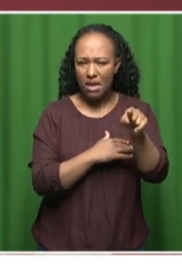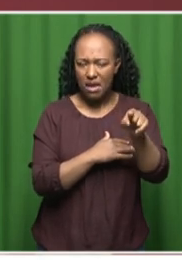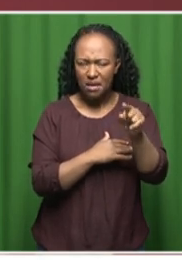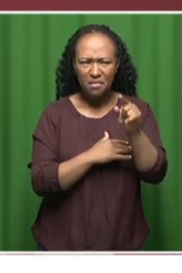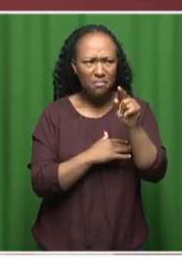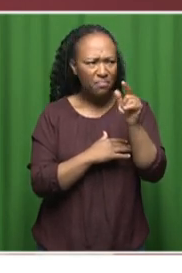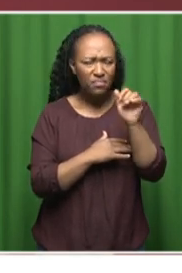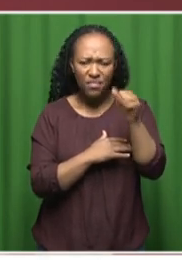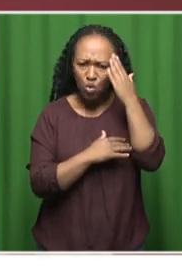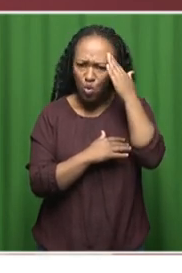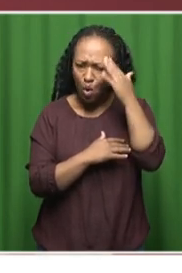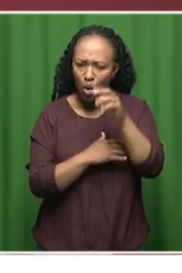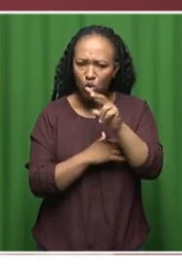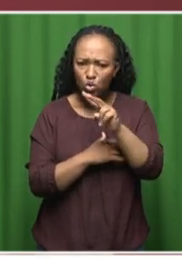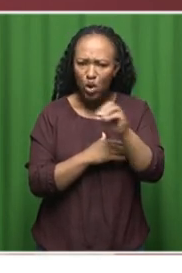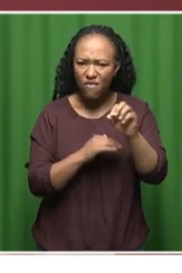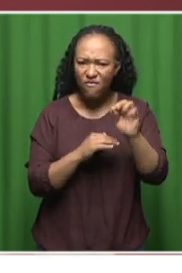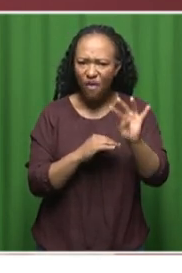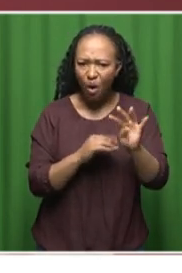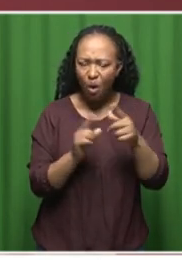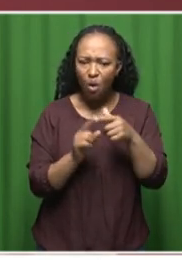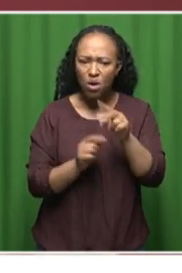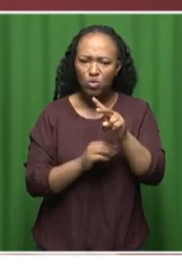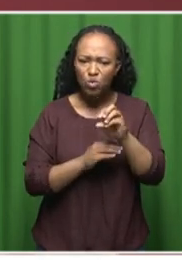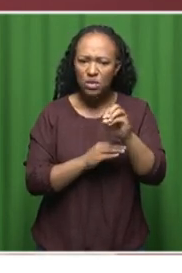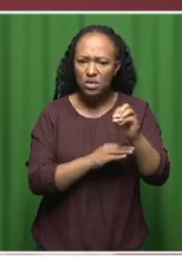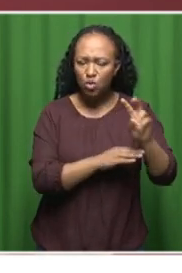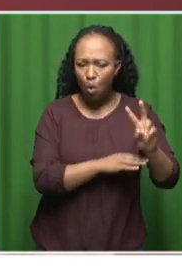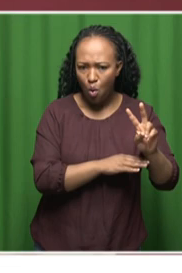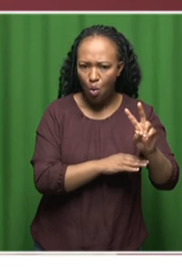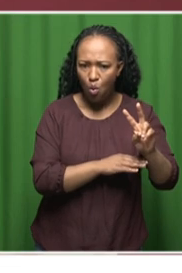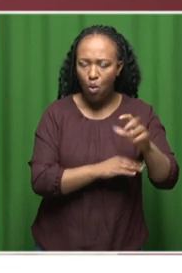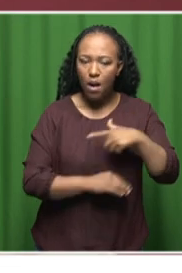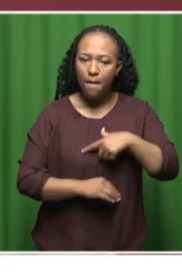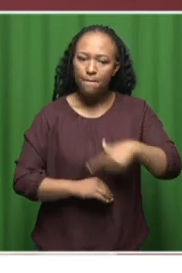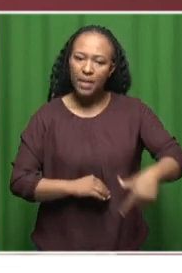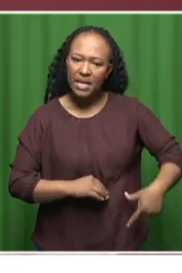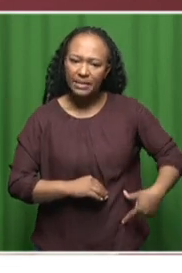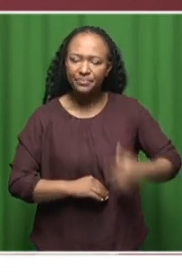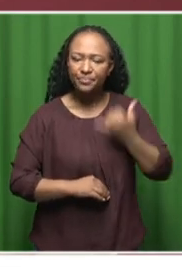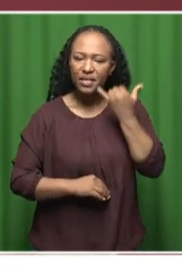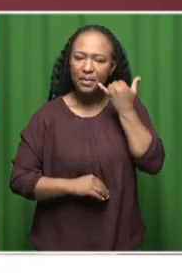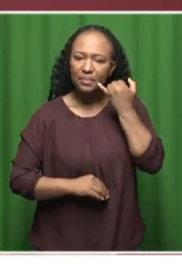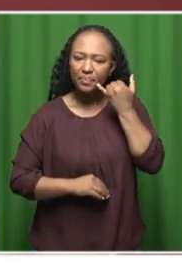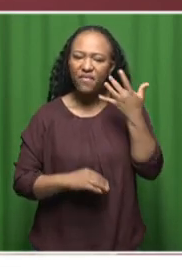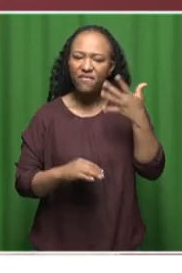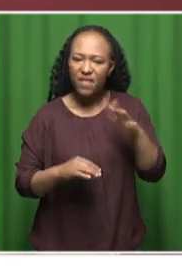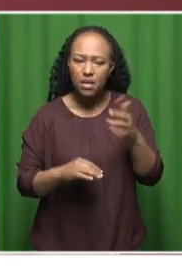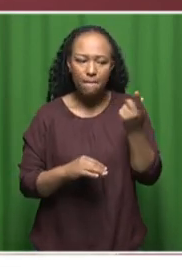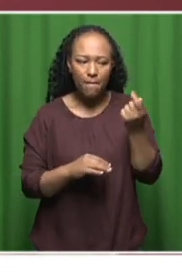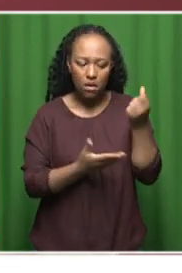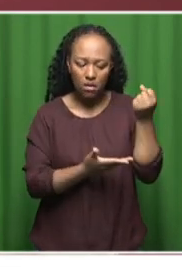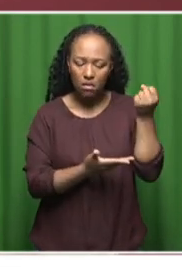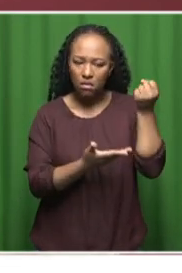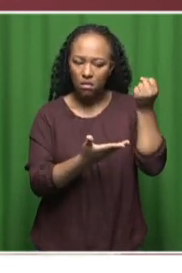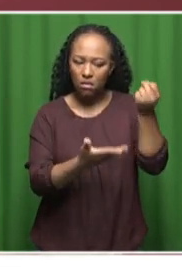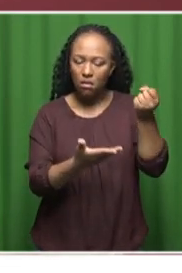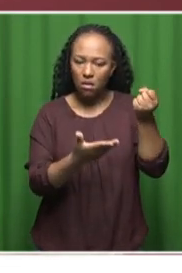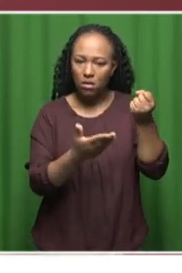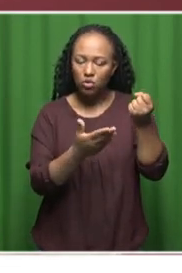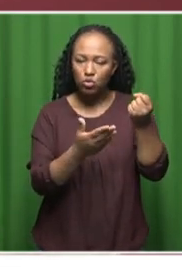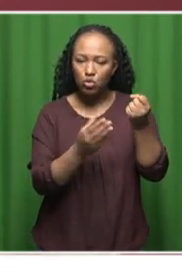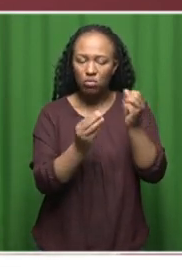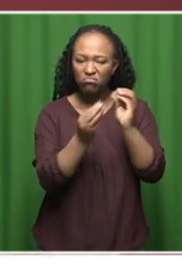2004, 2002, President Mbeki had committed some funds to the revitalization of Everton,